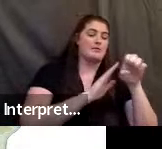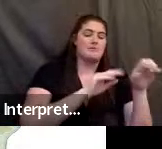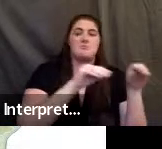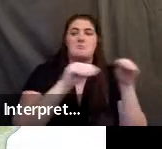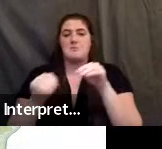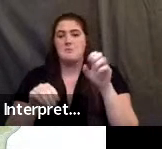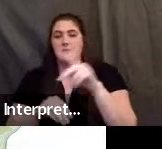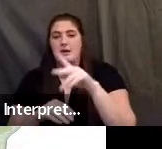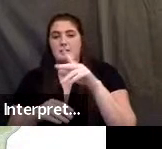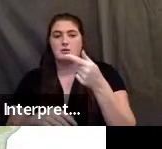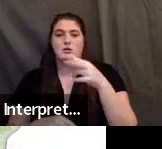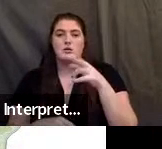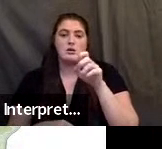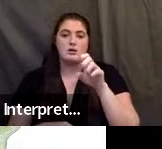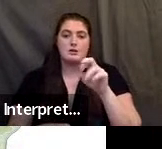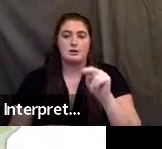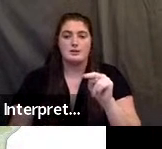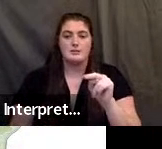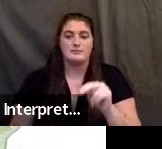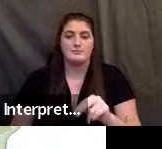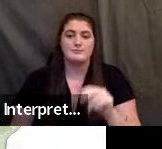garden. Yeah, it would be too steep.